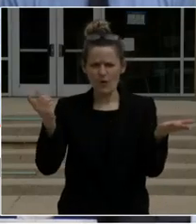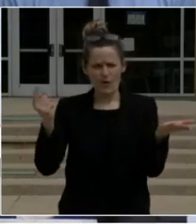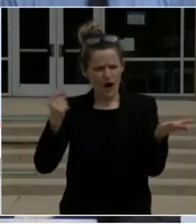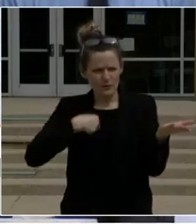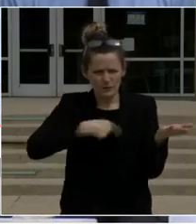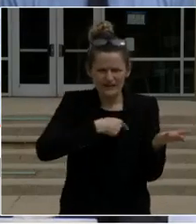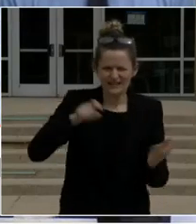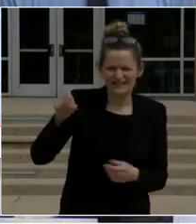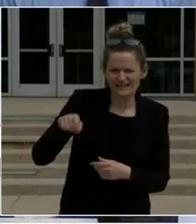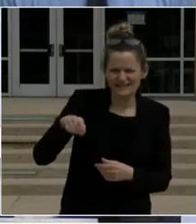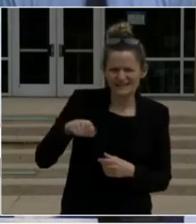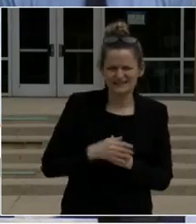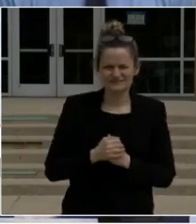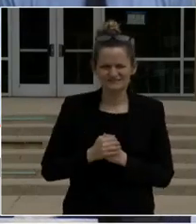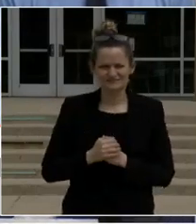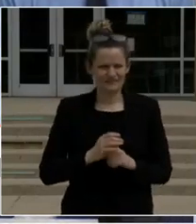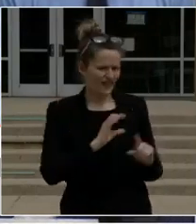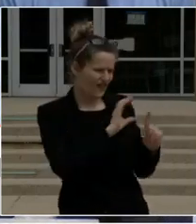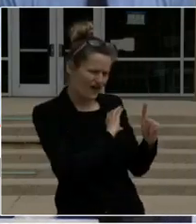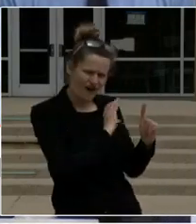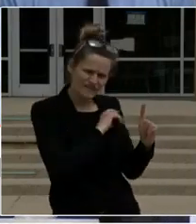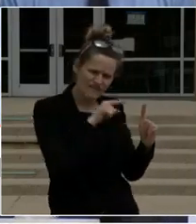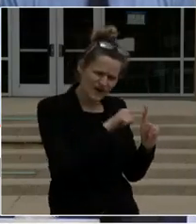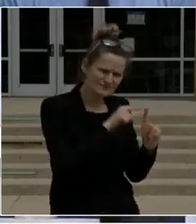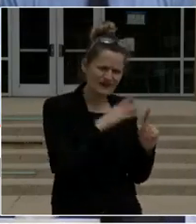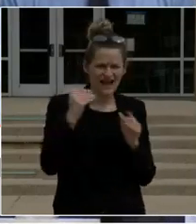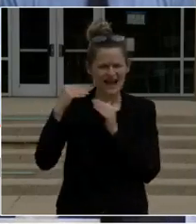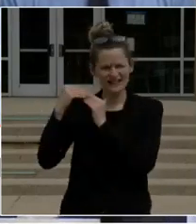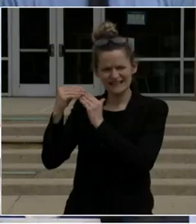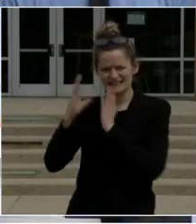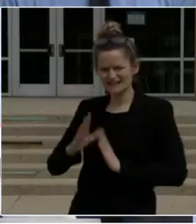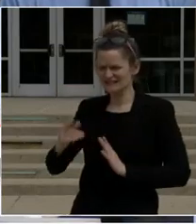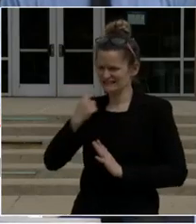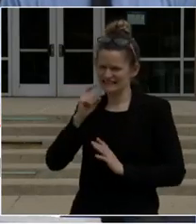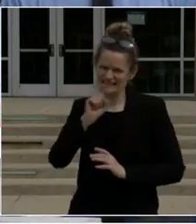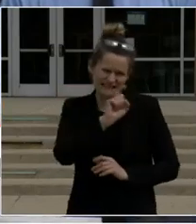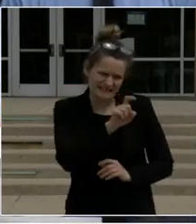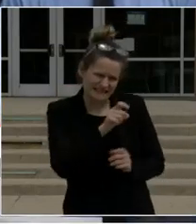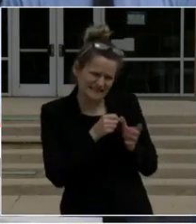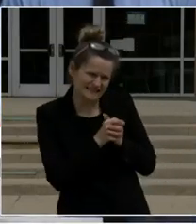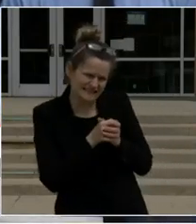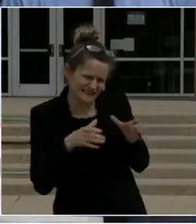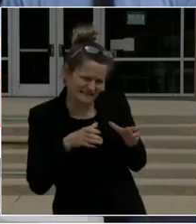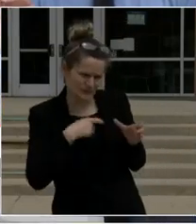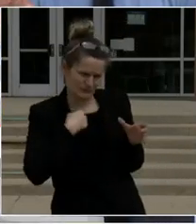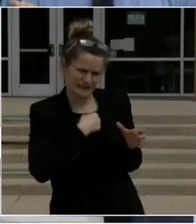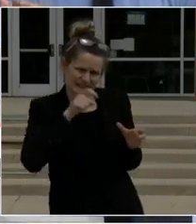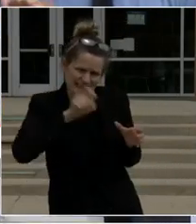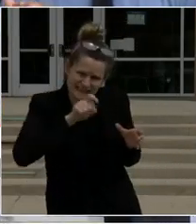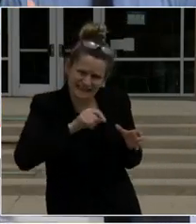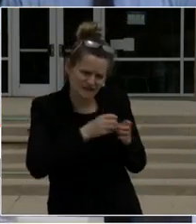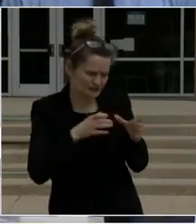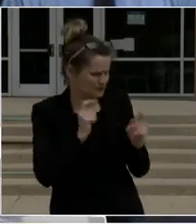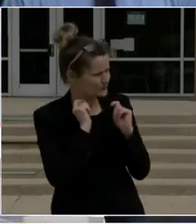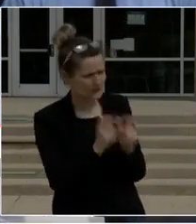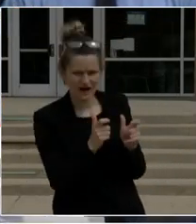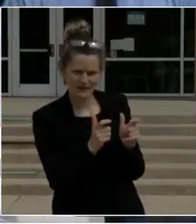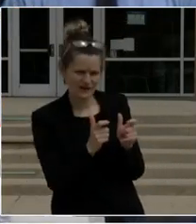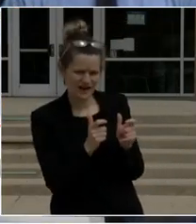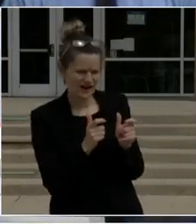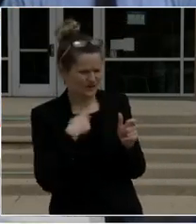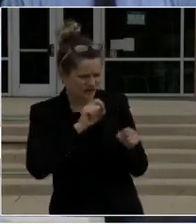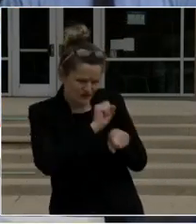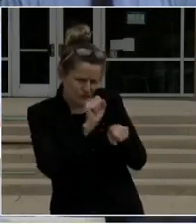enforcement leaders say this is what we need, and we need it all together. We need to be able to hire